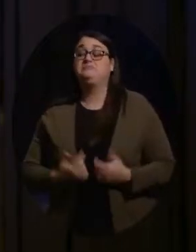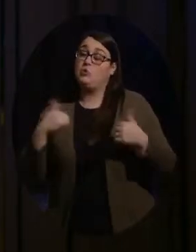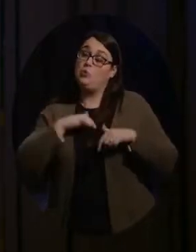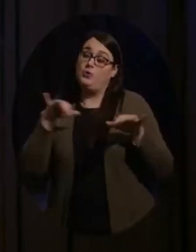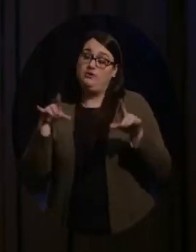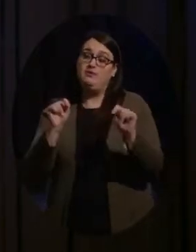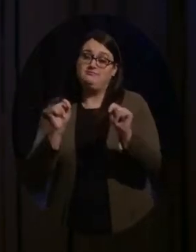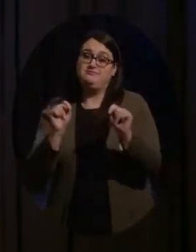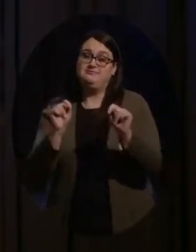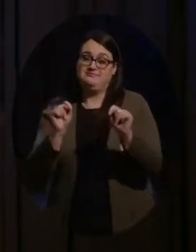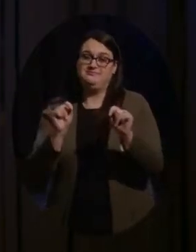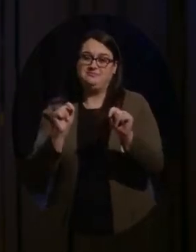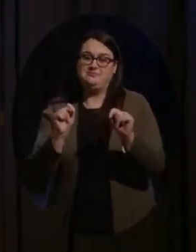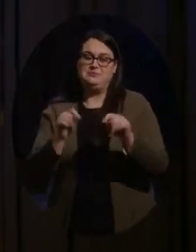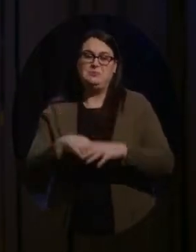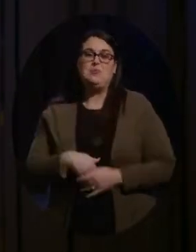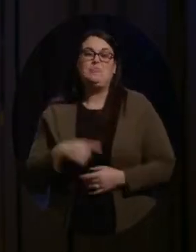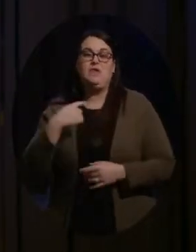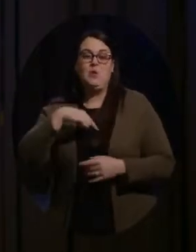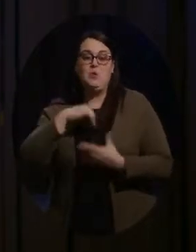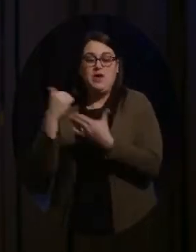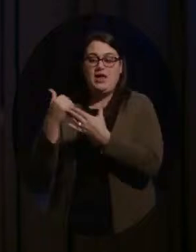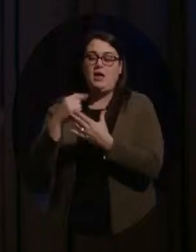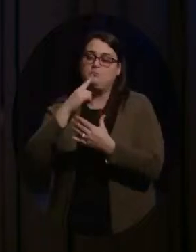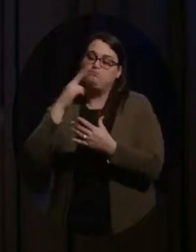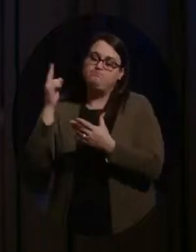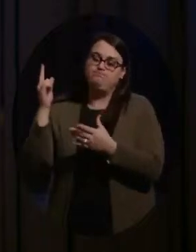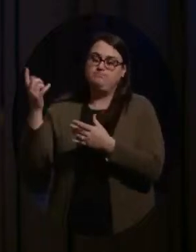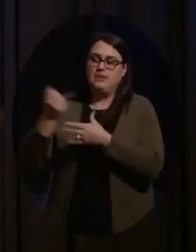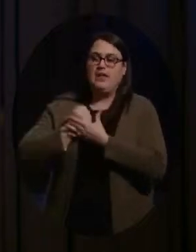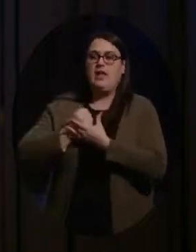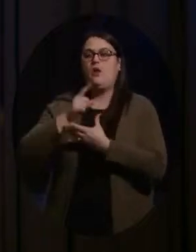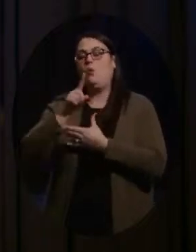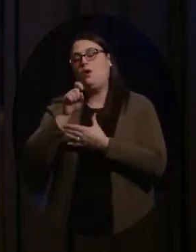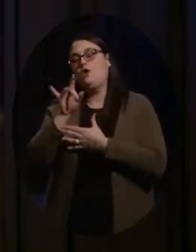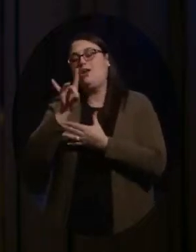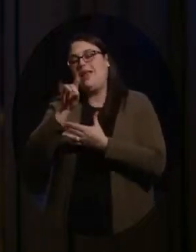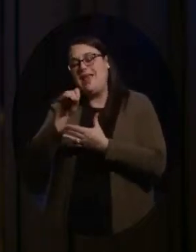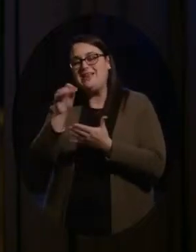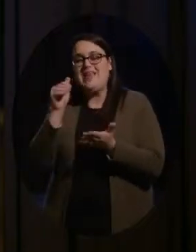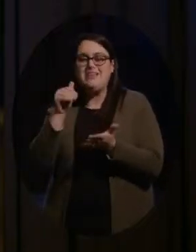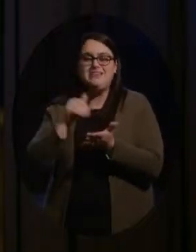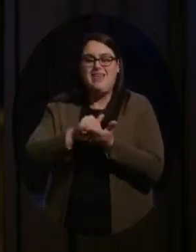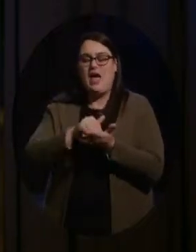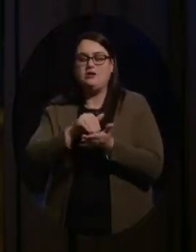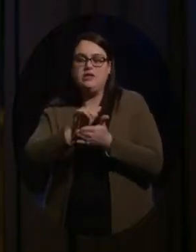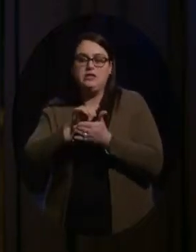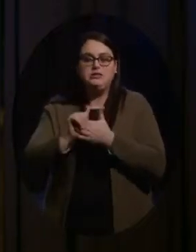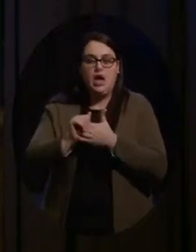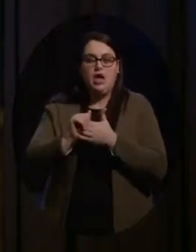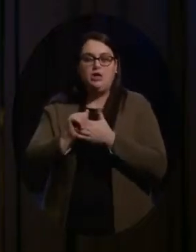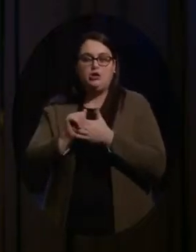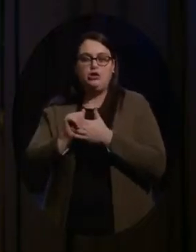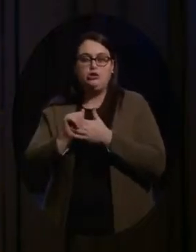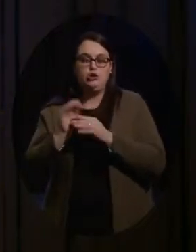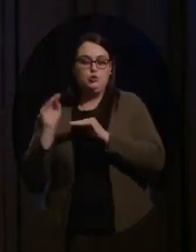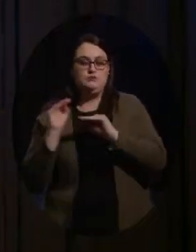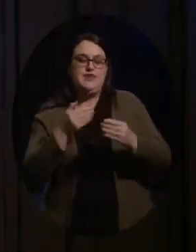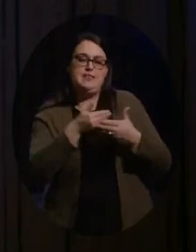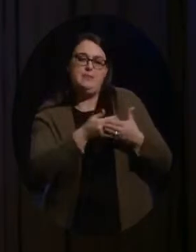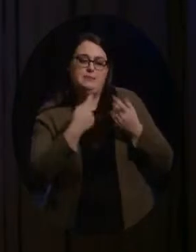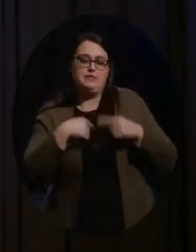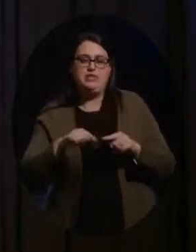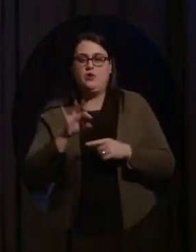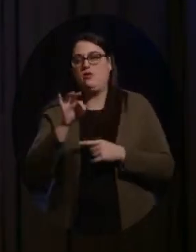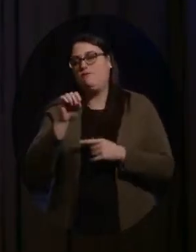it. We helped secure $180,000 to feed our babies during the nationwide baby formula crisis.